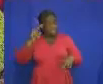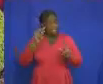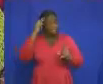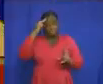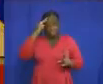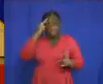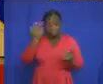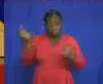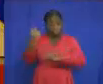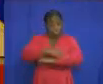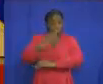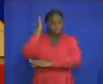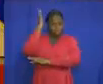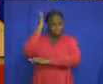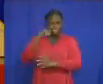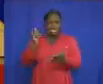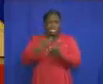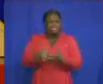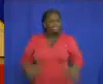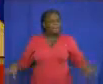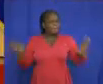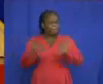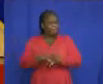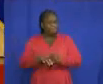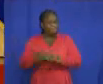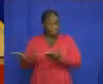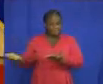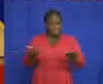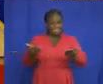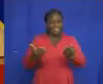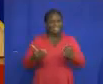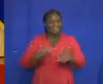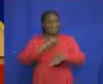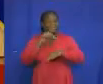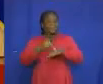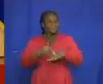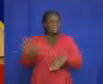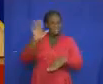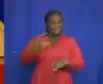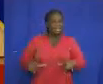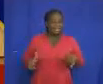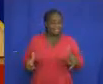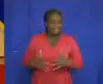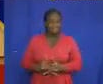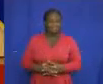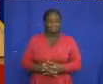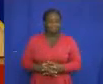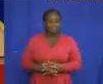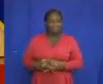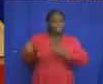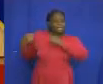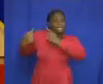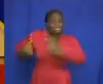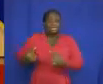broadcast, one which is crucial in restoring normalcy to our lives. Since I announced